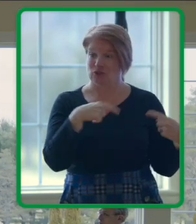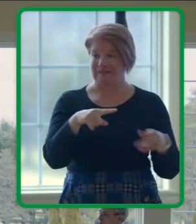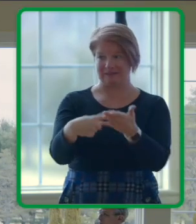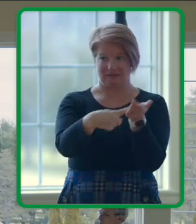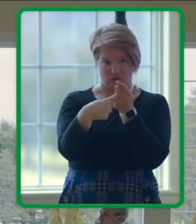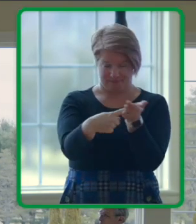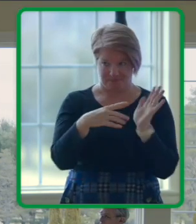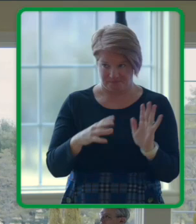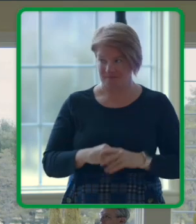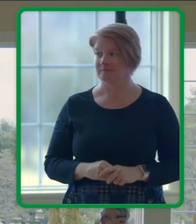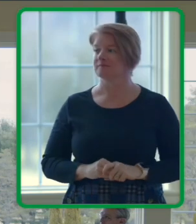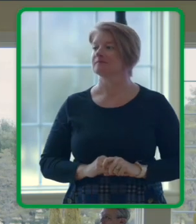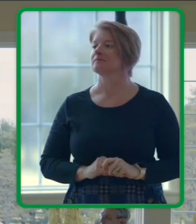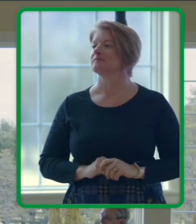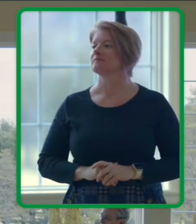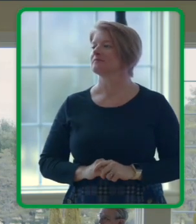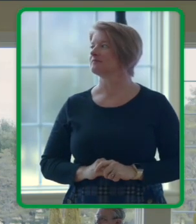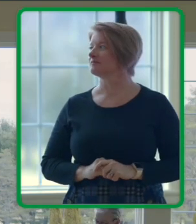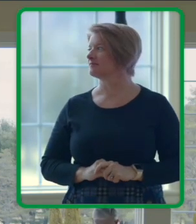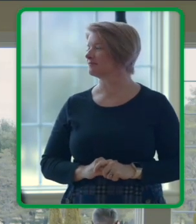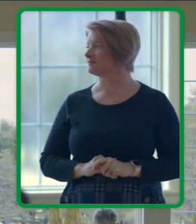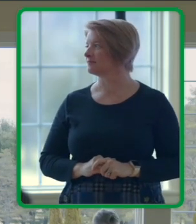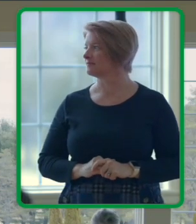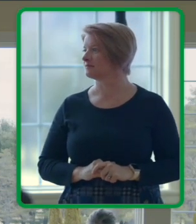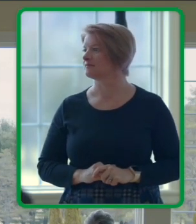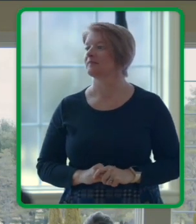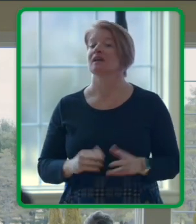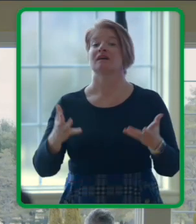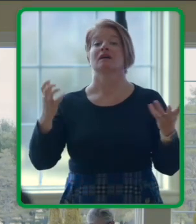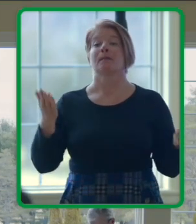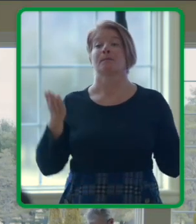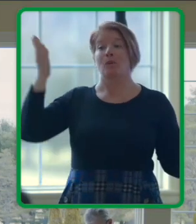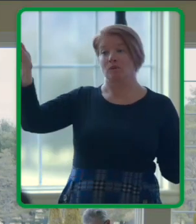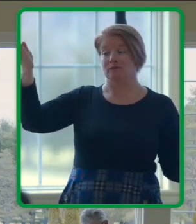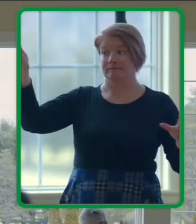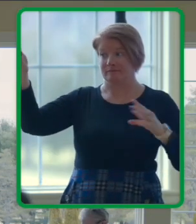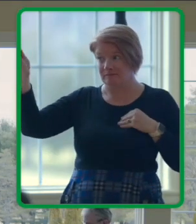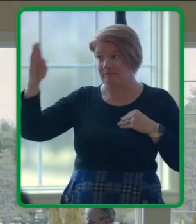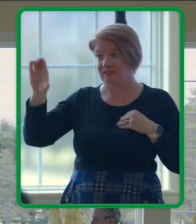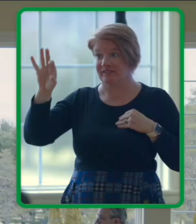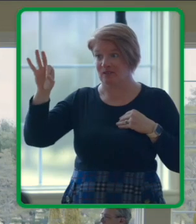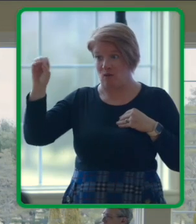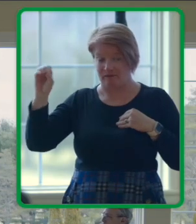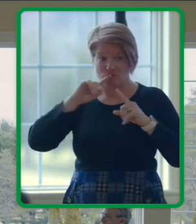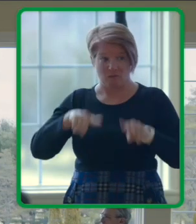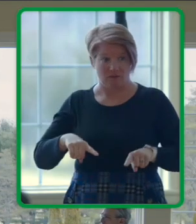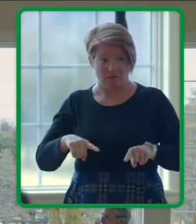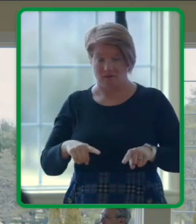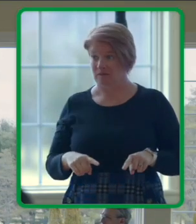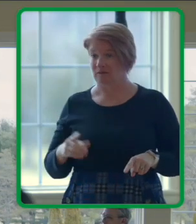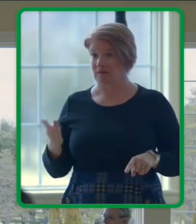part. So can I ask for a motion to accept the Chief Financial Officer's report?